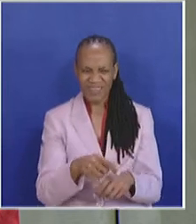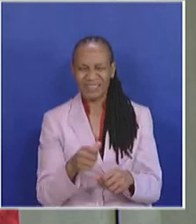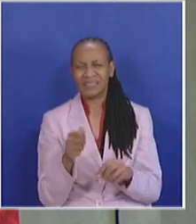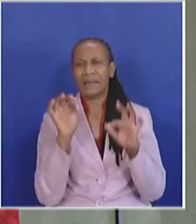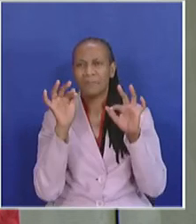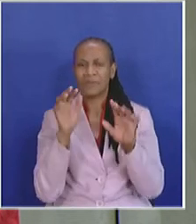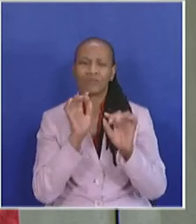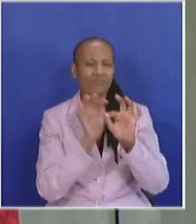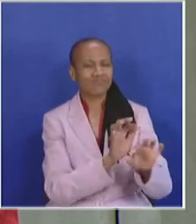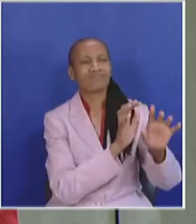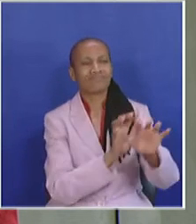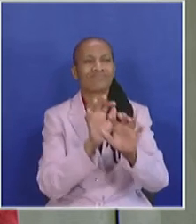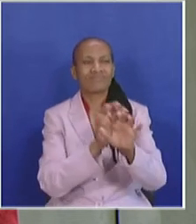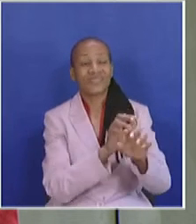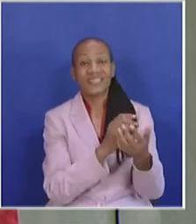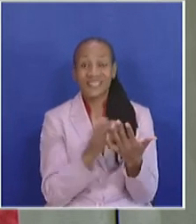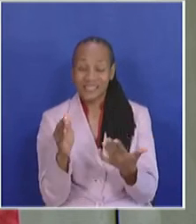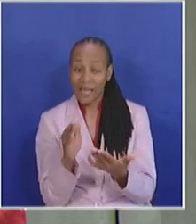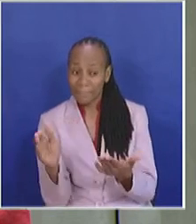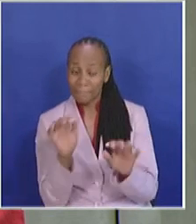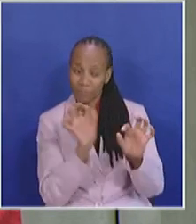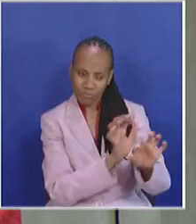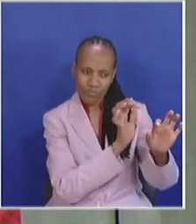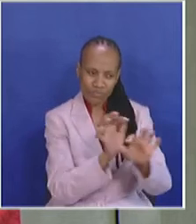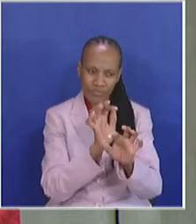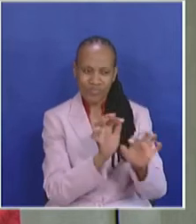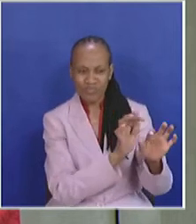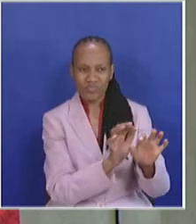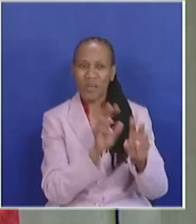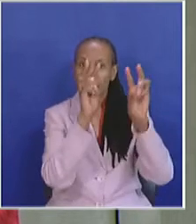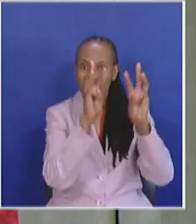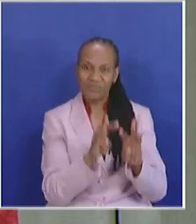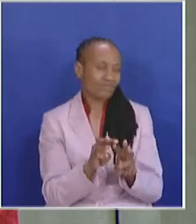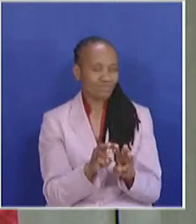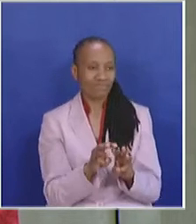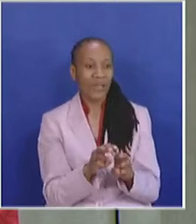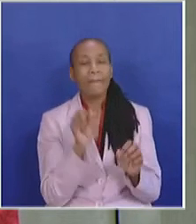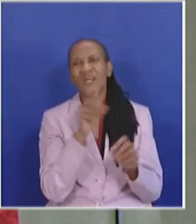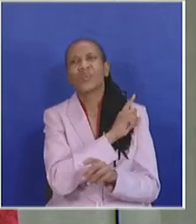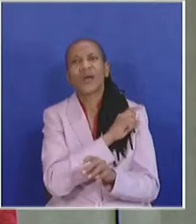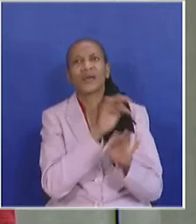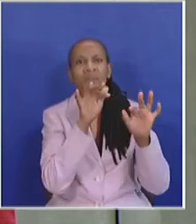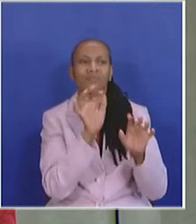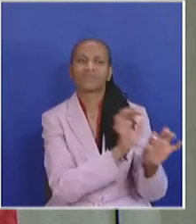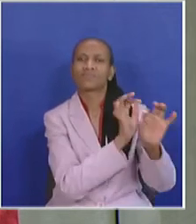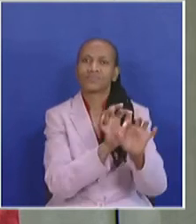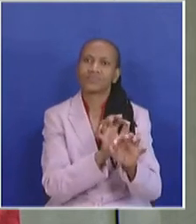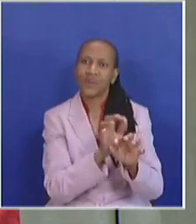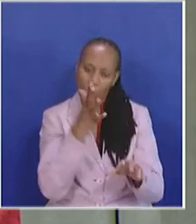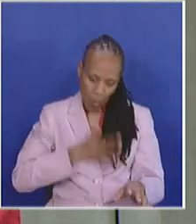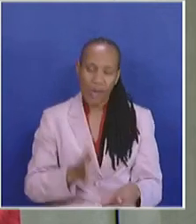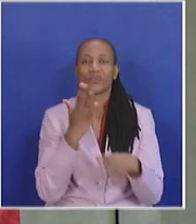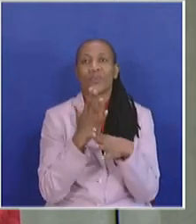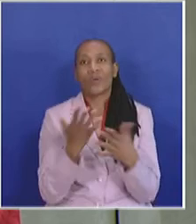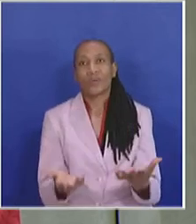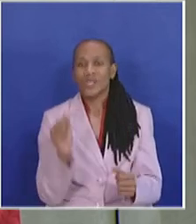which sometimes turn into violence. The protests related to job opportunities. While it is understood that communities have